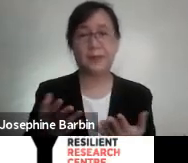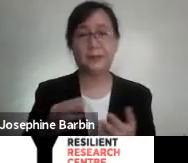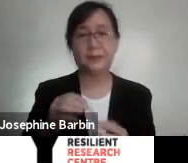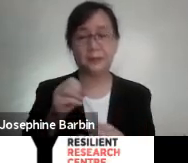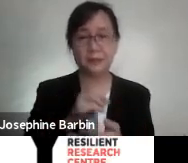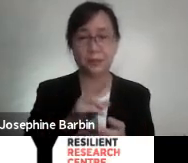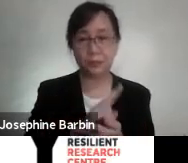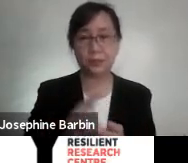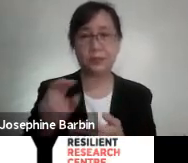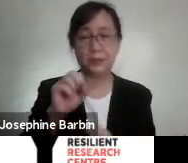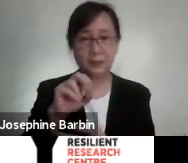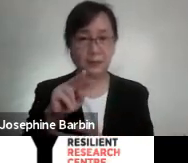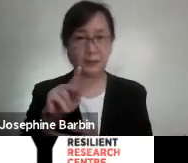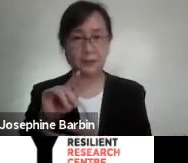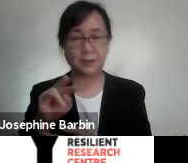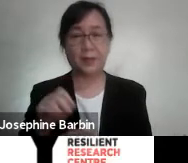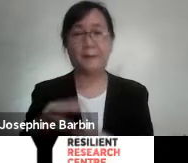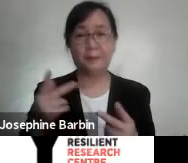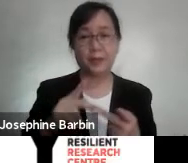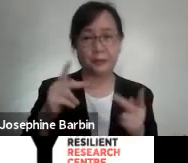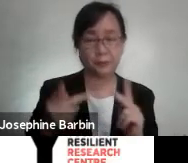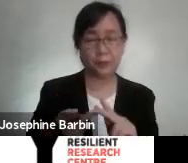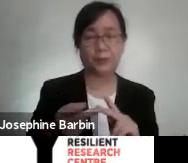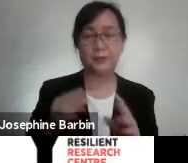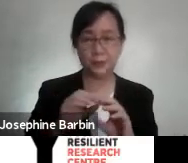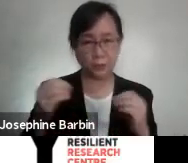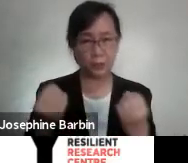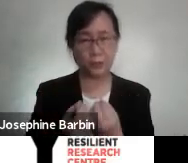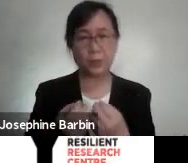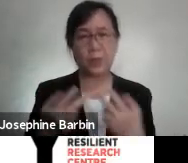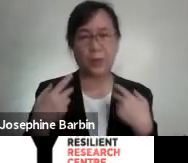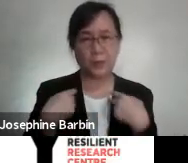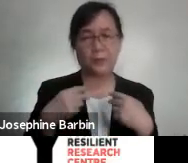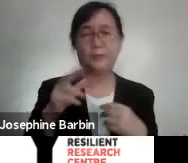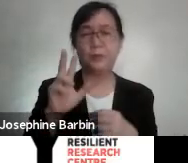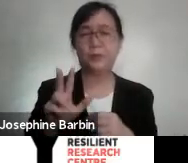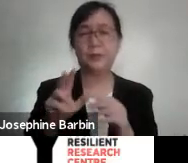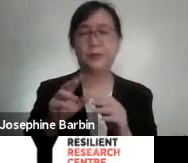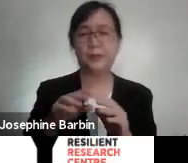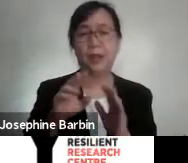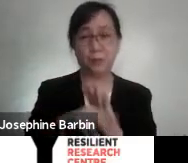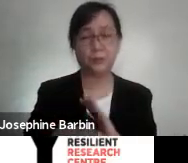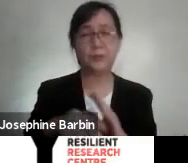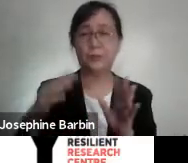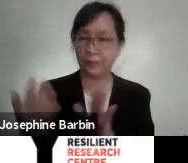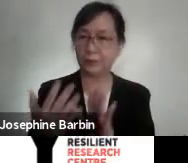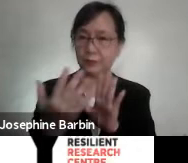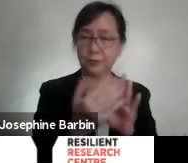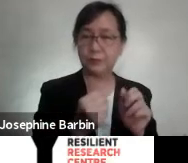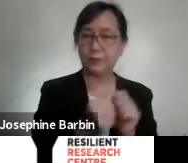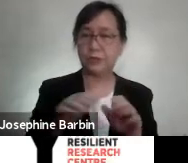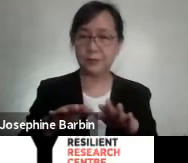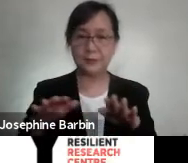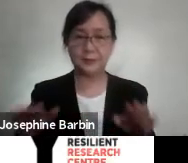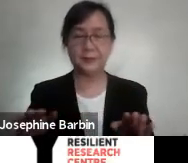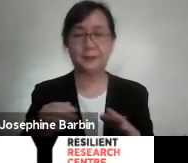University. Partner organisations in each country conducted 3 to 5 hour face-to-face workshops with children in their